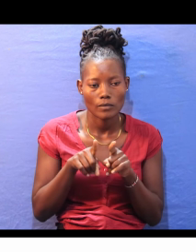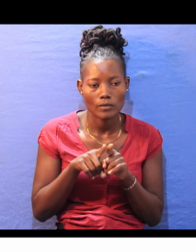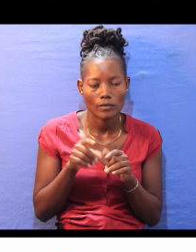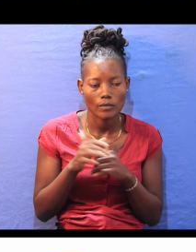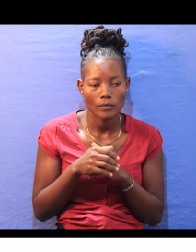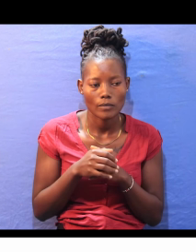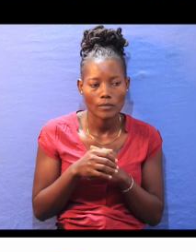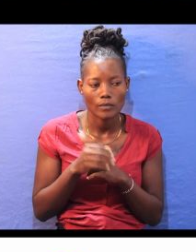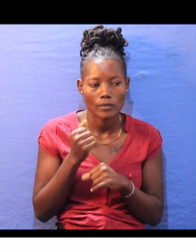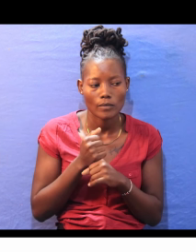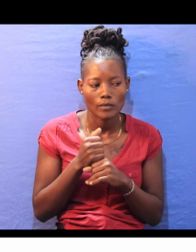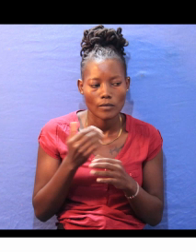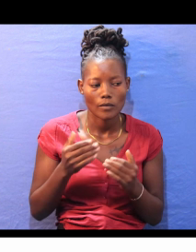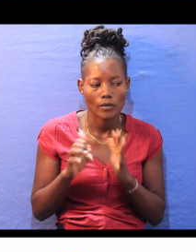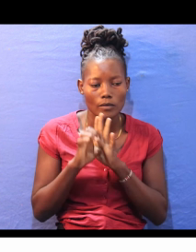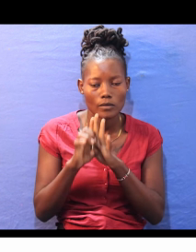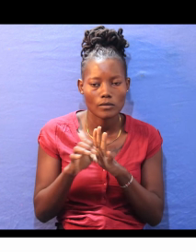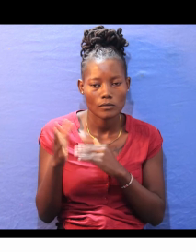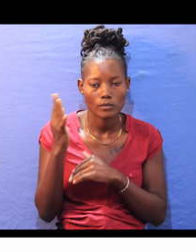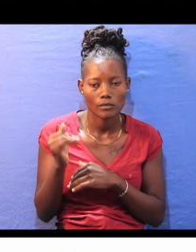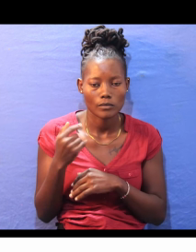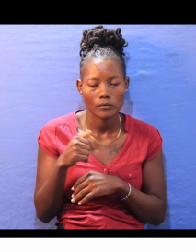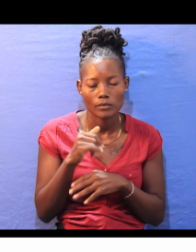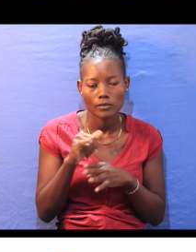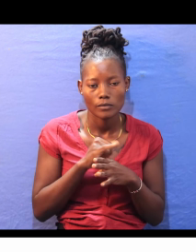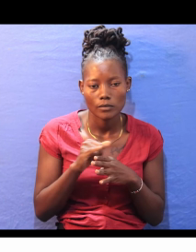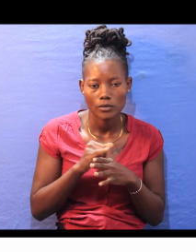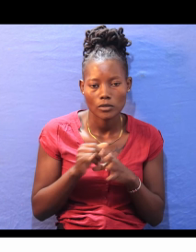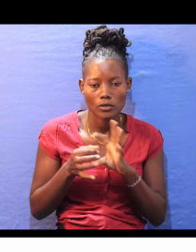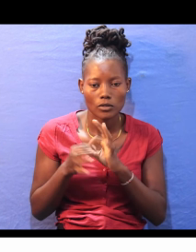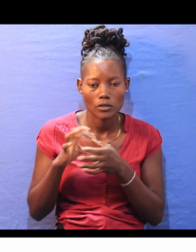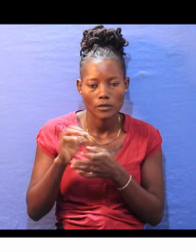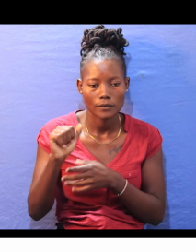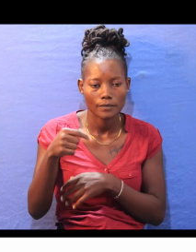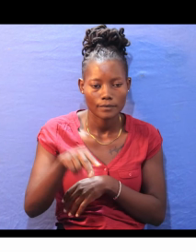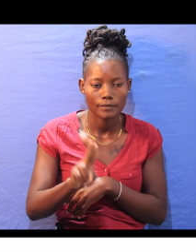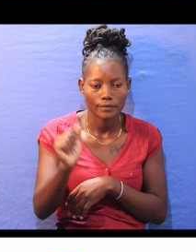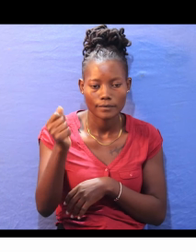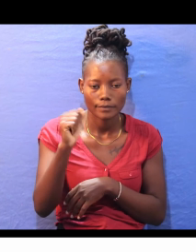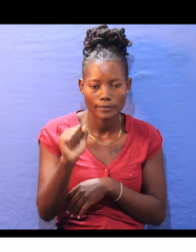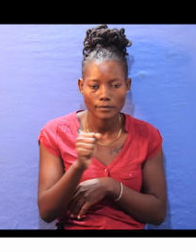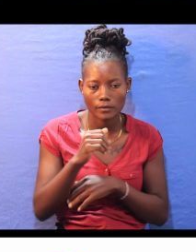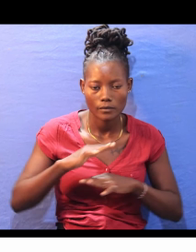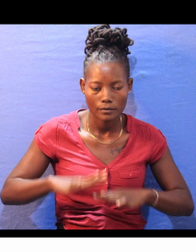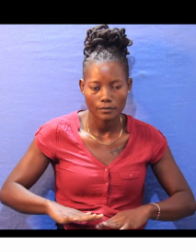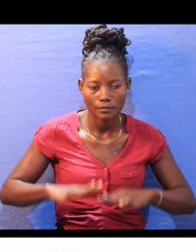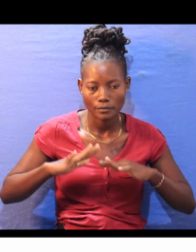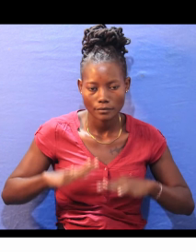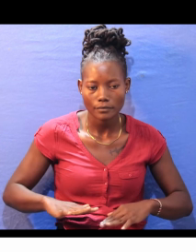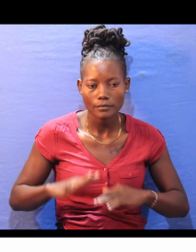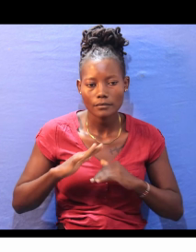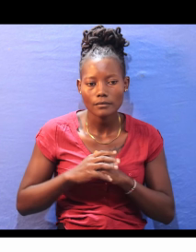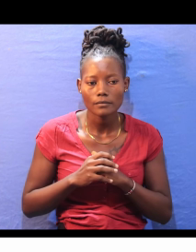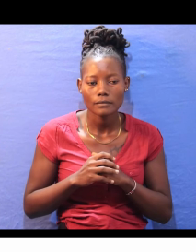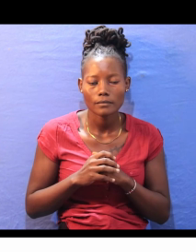there are things like body weight training, coordination, squats, presses, snatches,